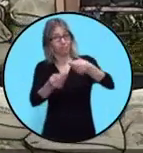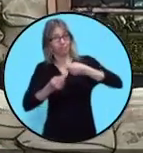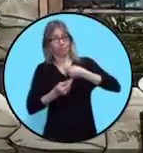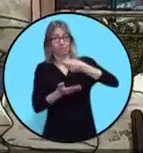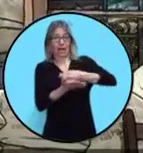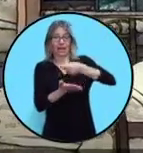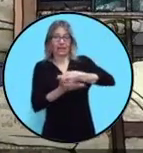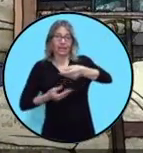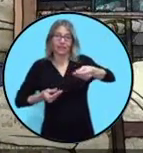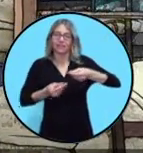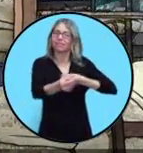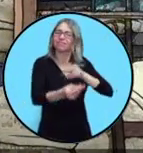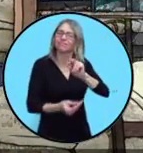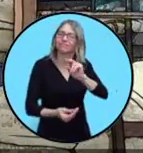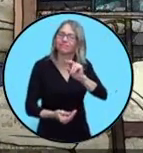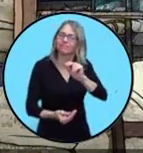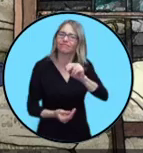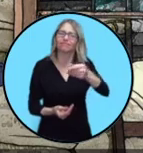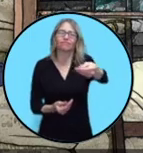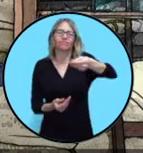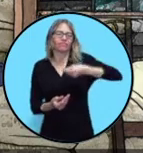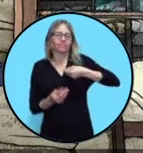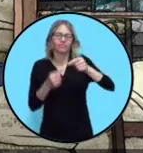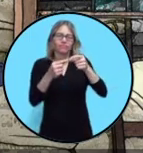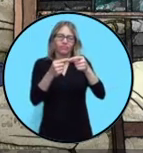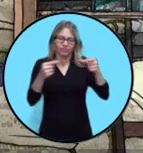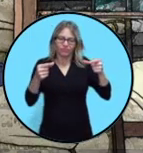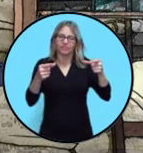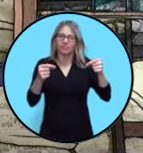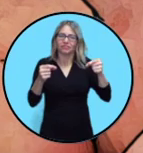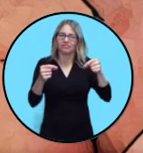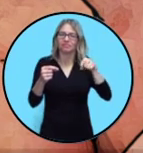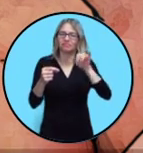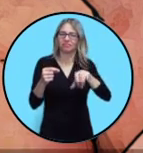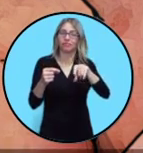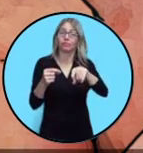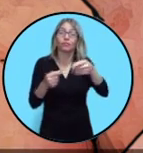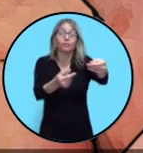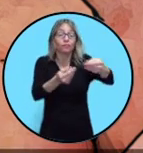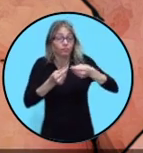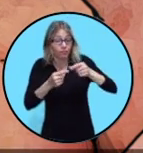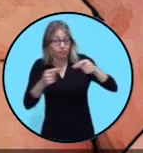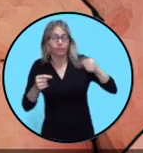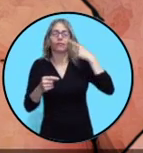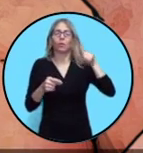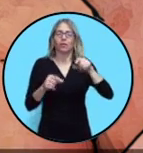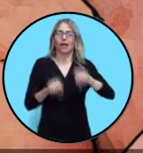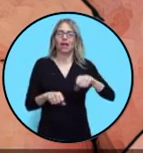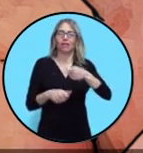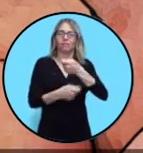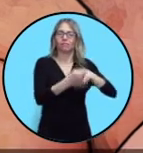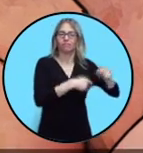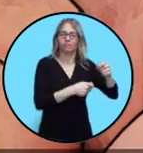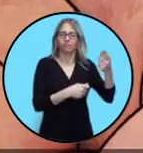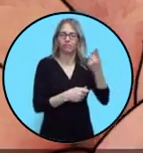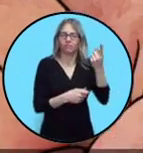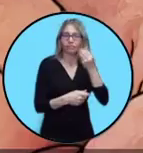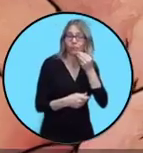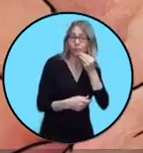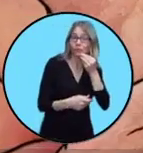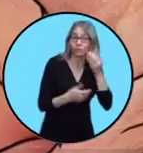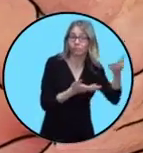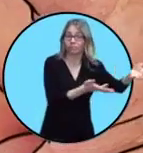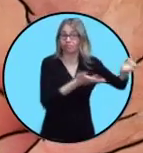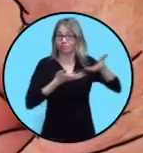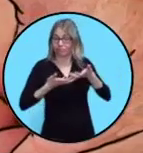Back then, when they were fur trading, they didn't have any money, so they would be trading them with little blocks or